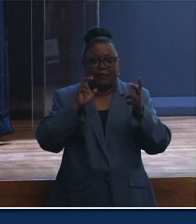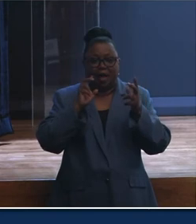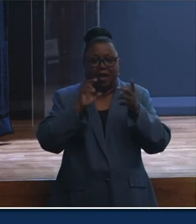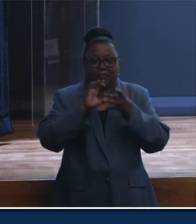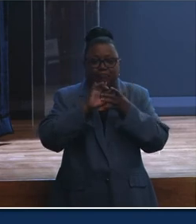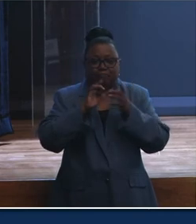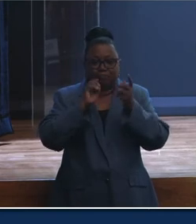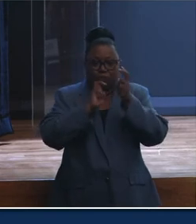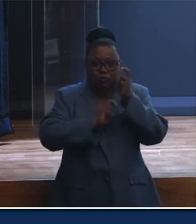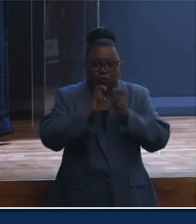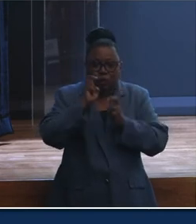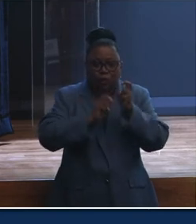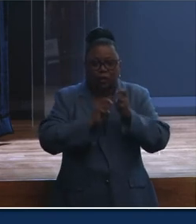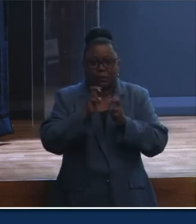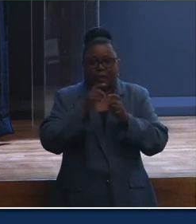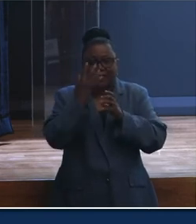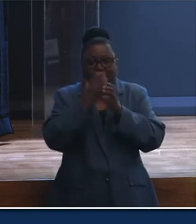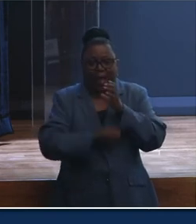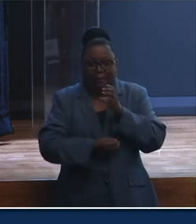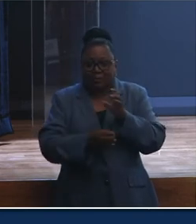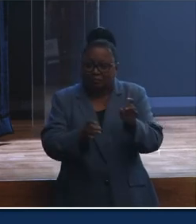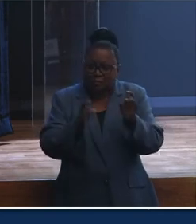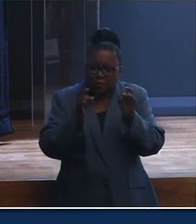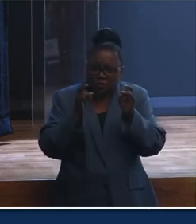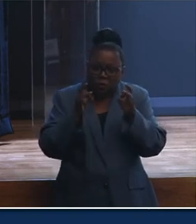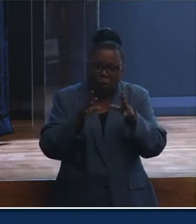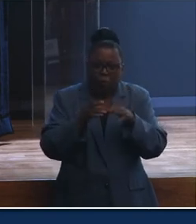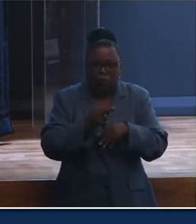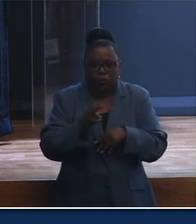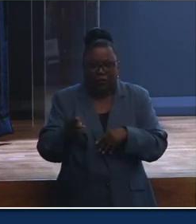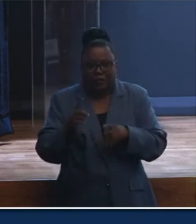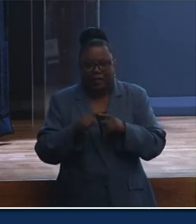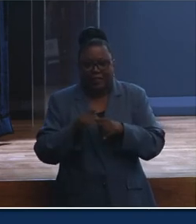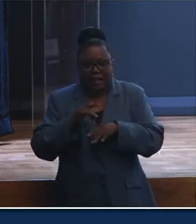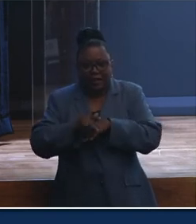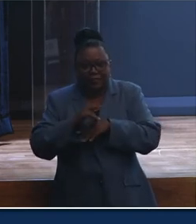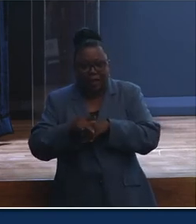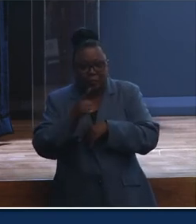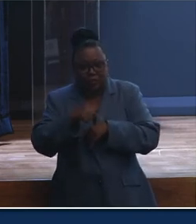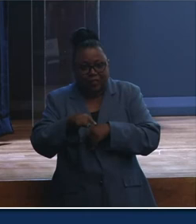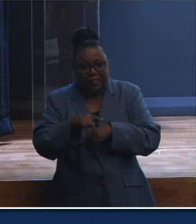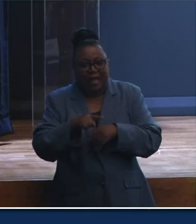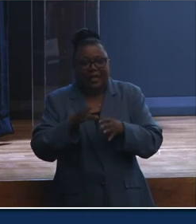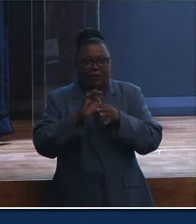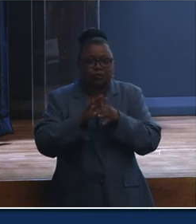tournament, the absolutely deplorable resources that are available for them